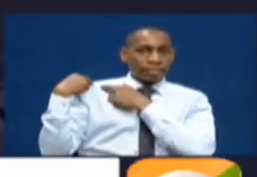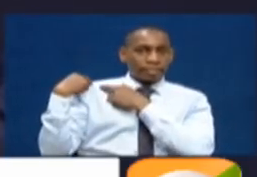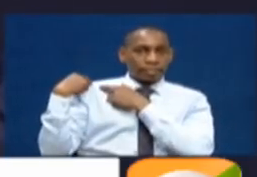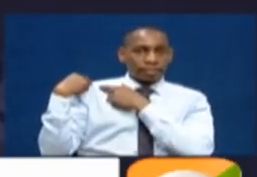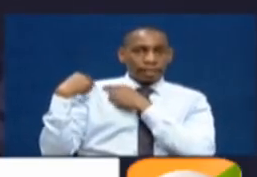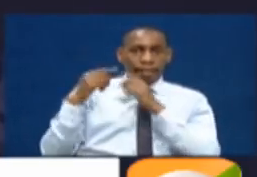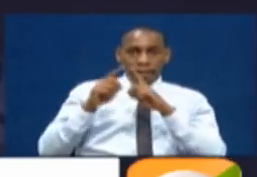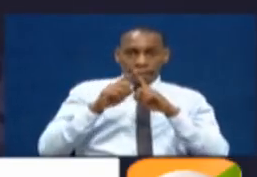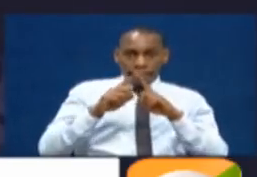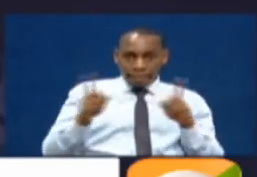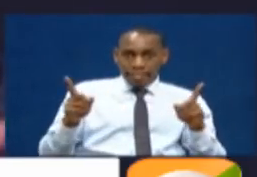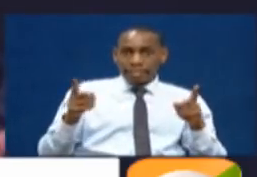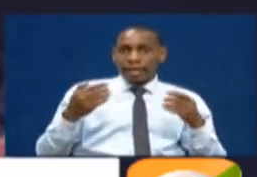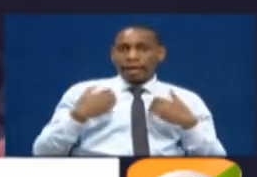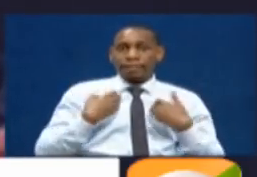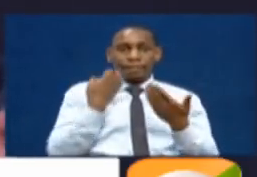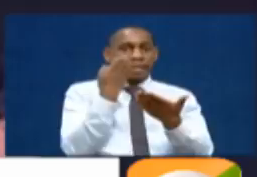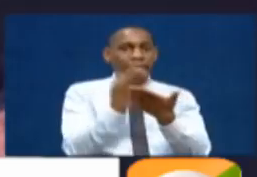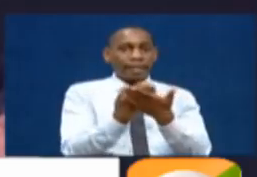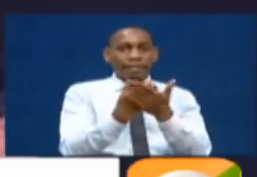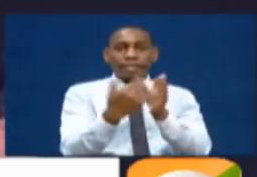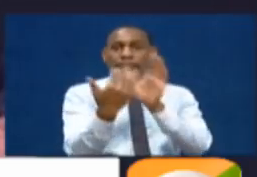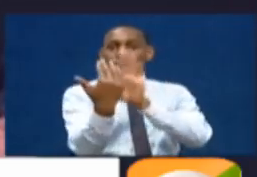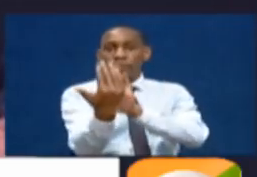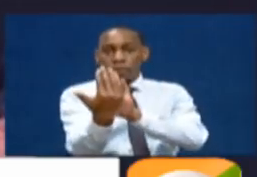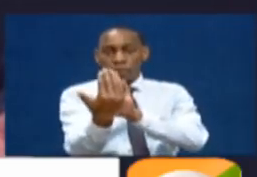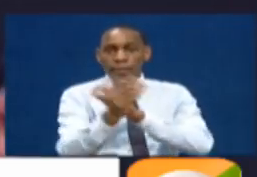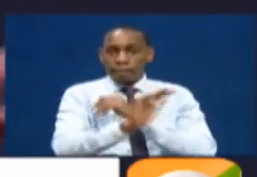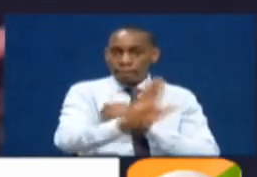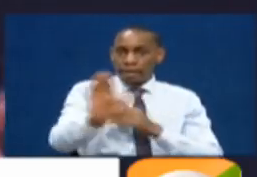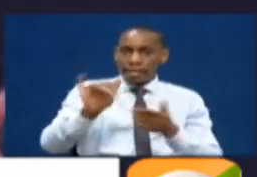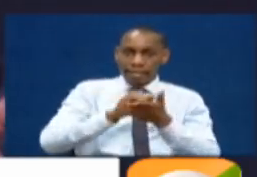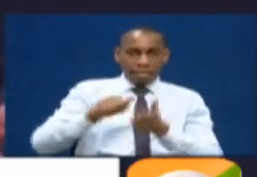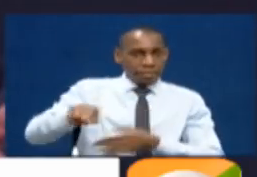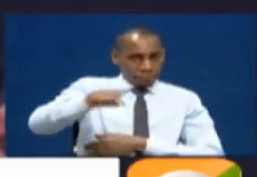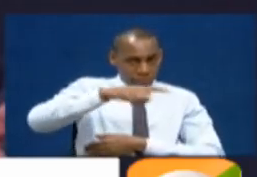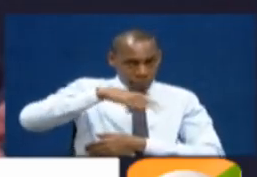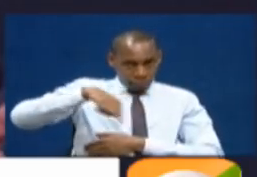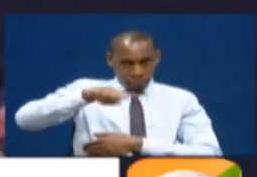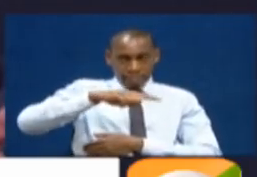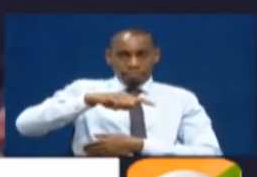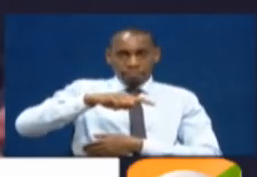Yet there's overwhelming evidence before them that we are not